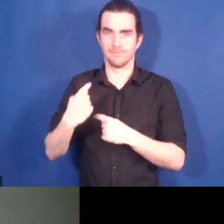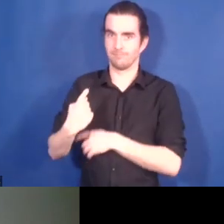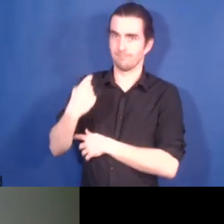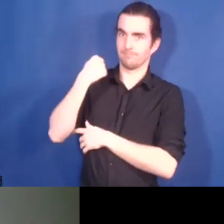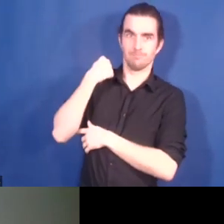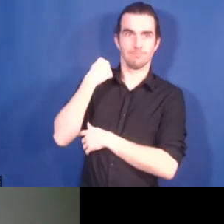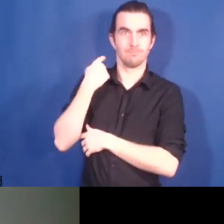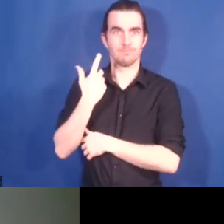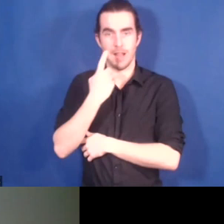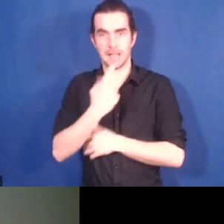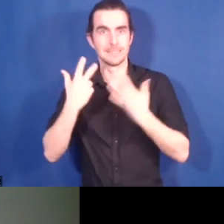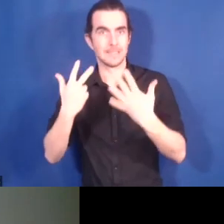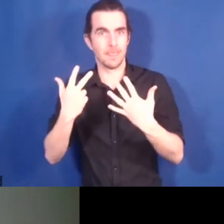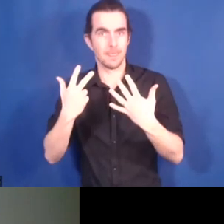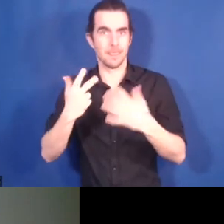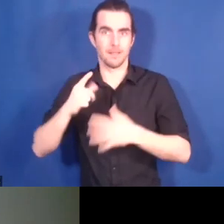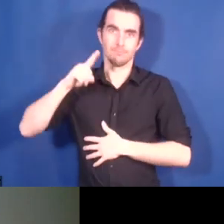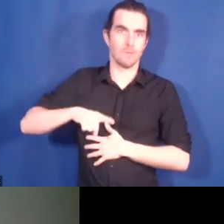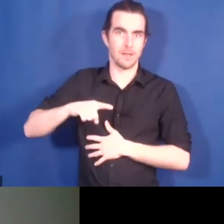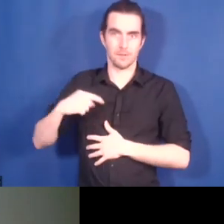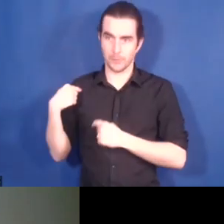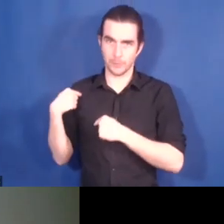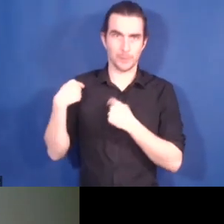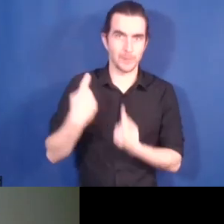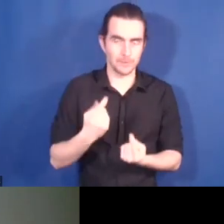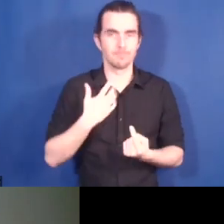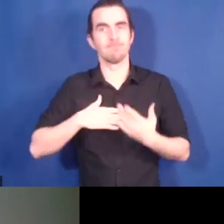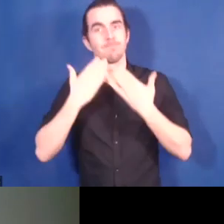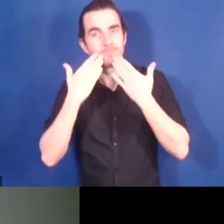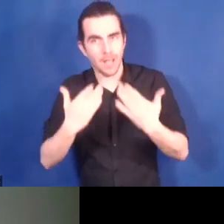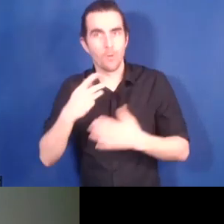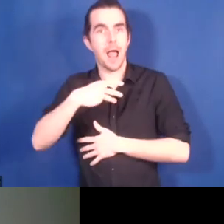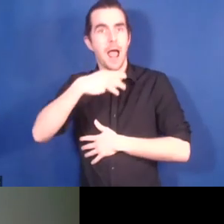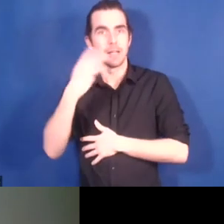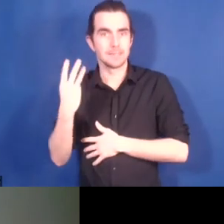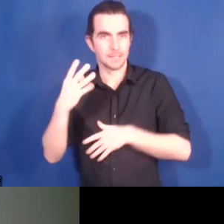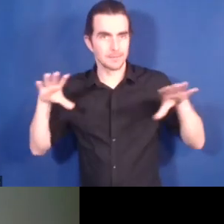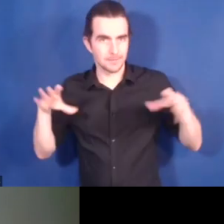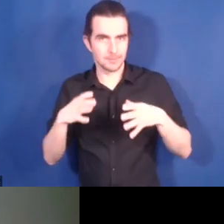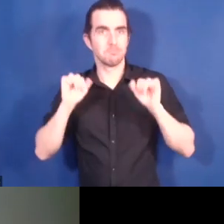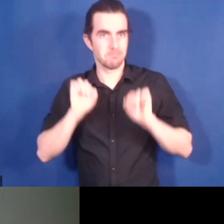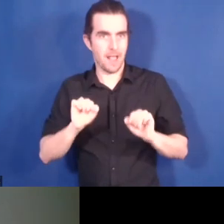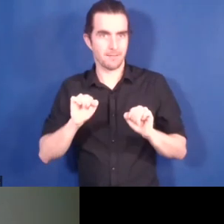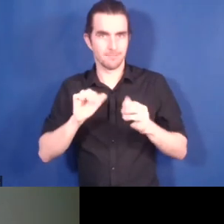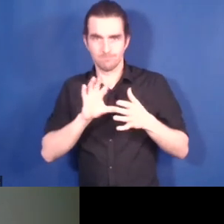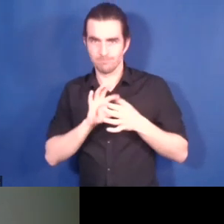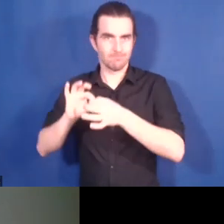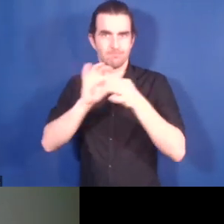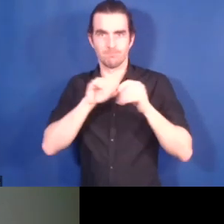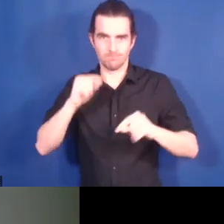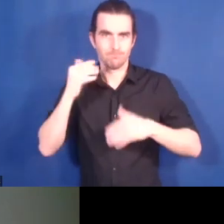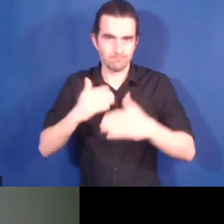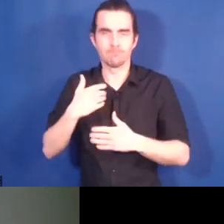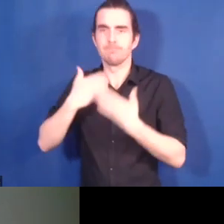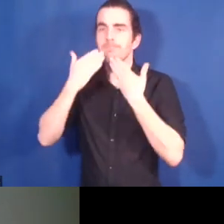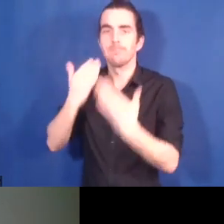who've made these sessions possible, particularly Claire Simmons, who is the research officer for the